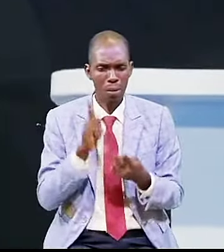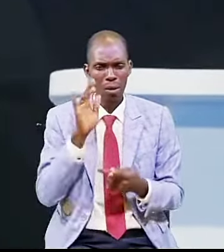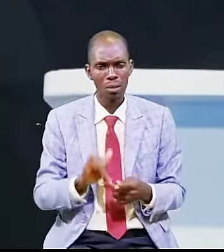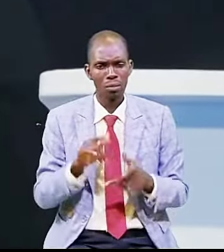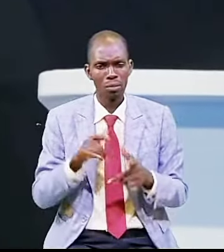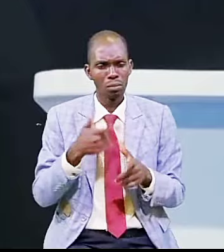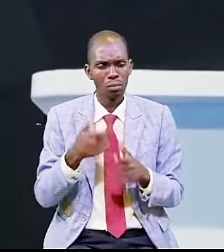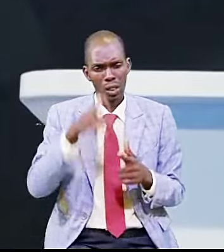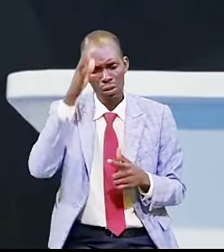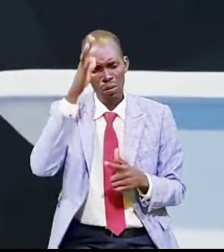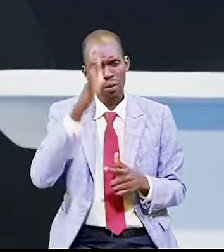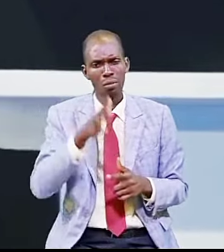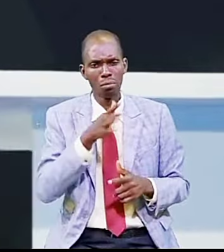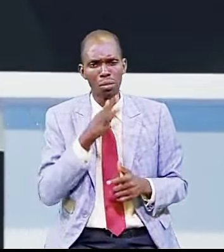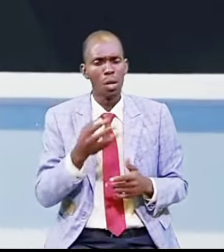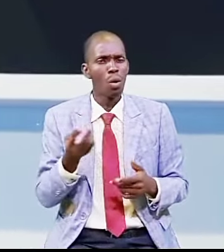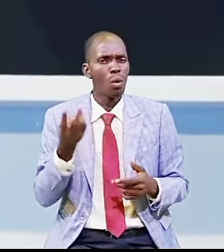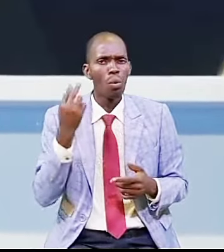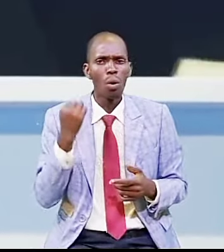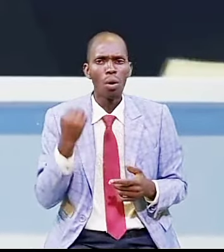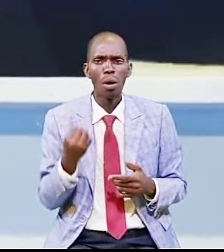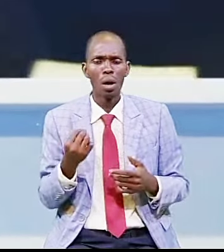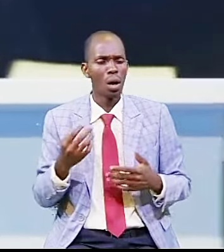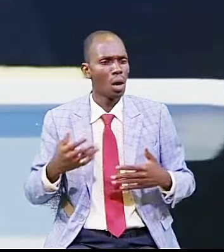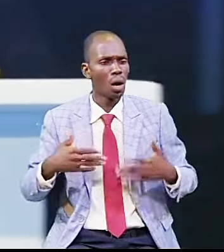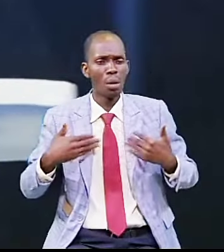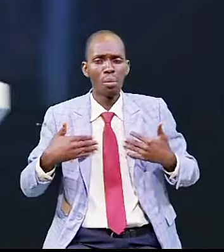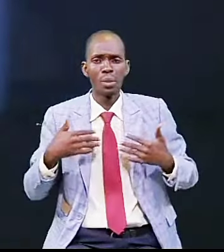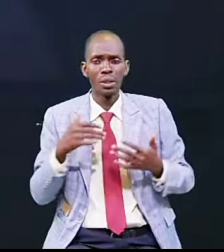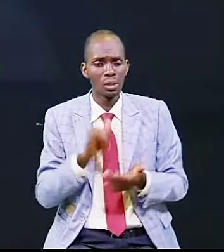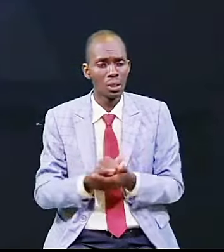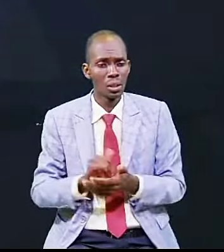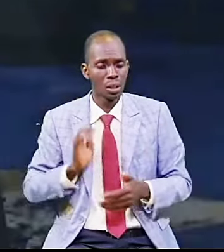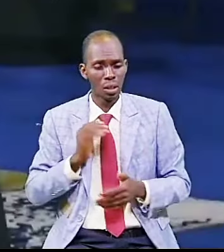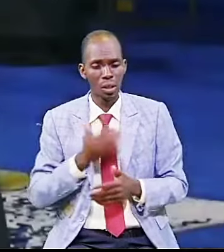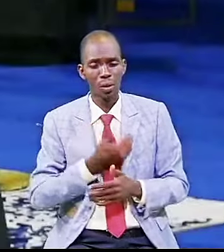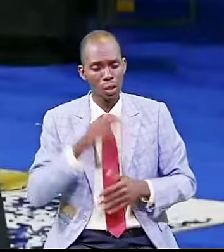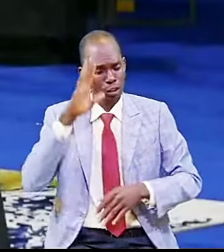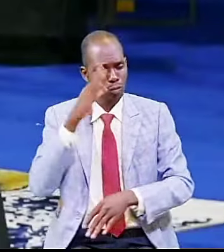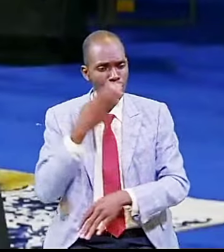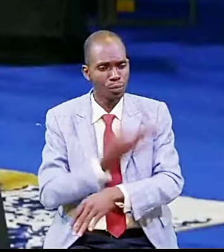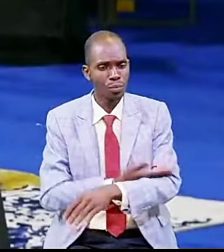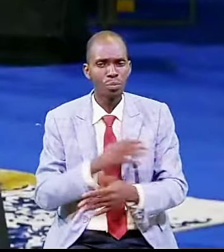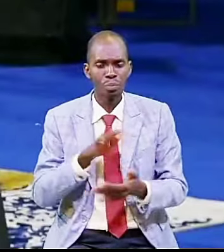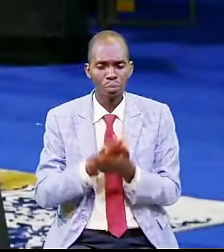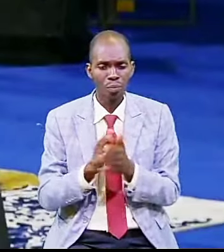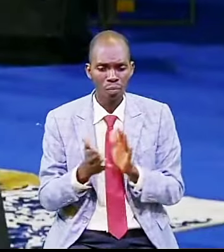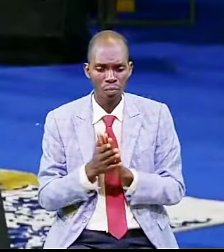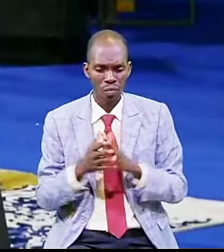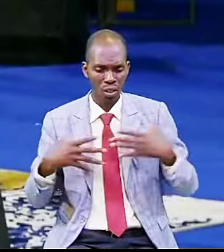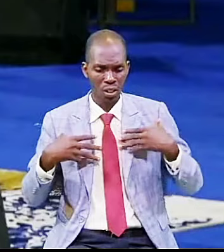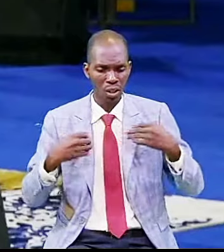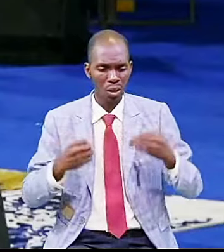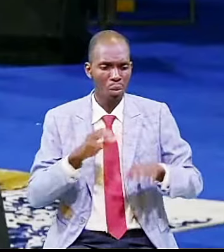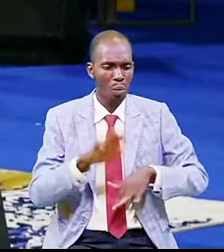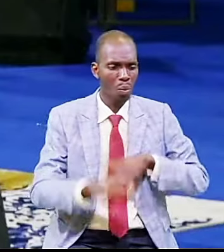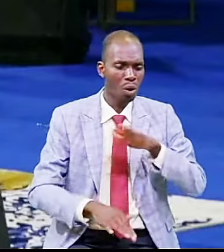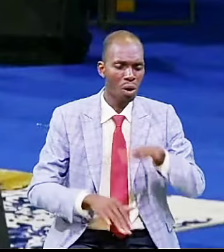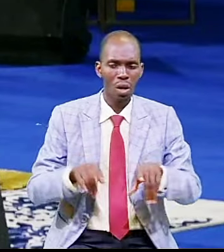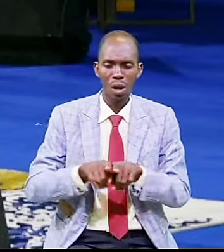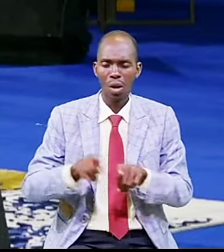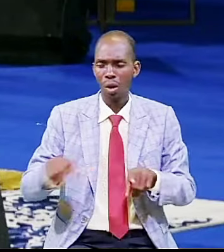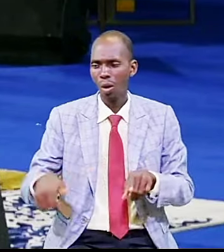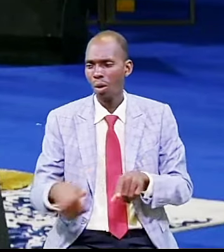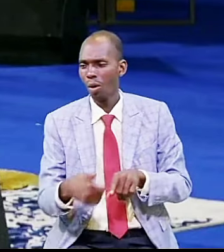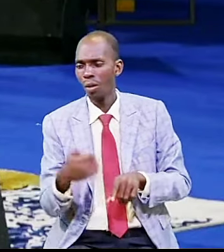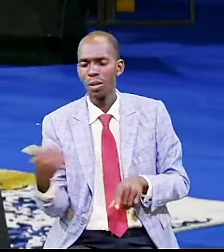so happy that our son got well, walking like other growing, developing